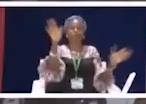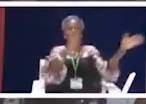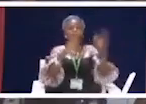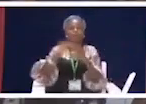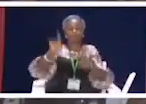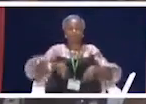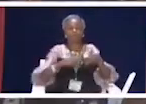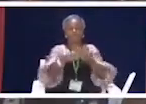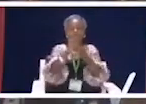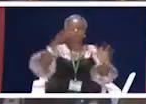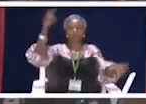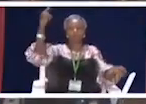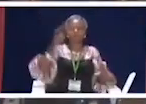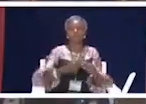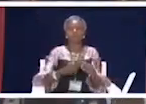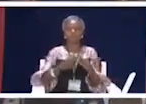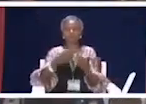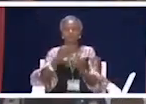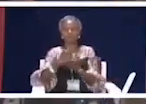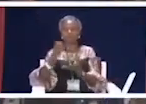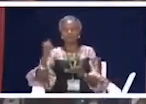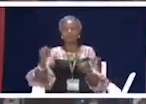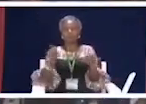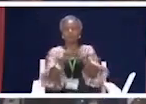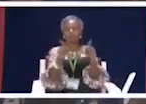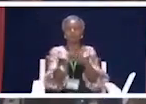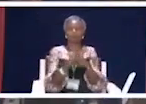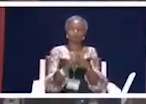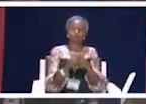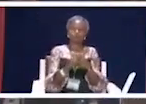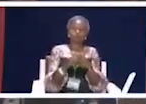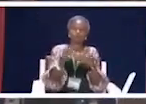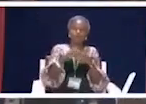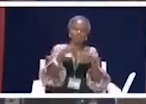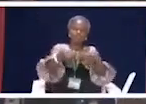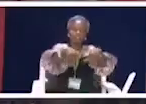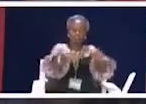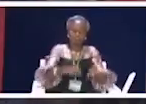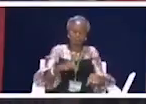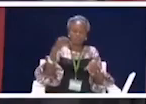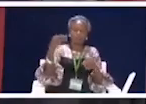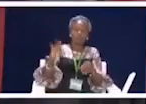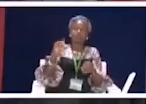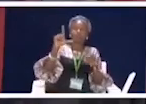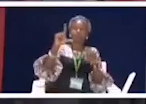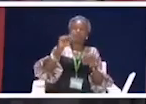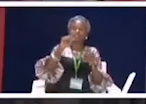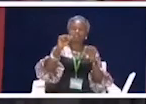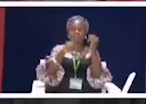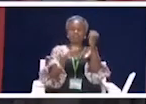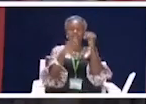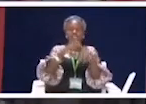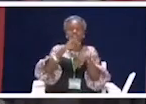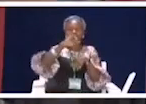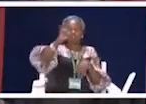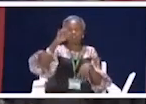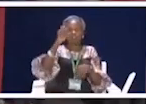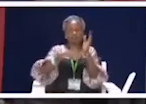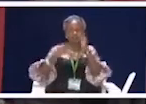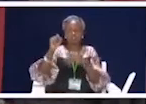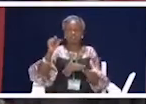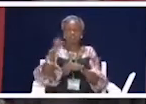name of Jesus. Also, at the tomb of Lazarus, in John chapter 11,